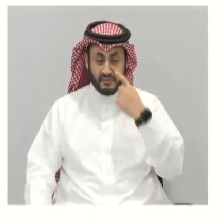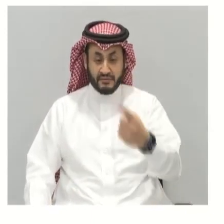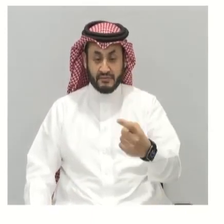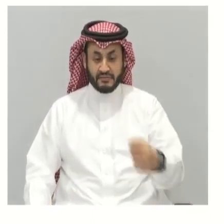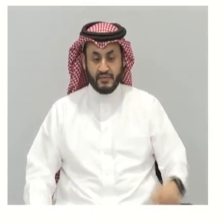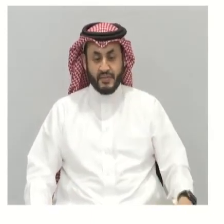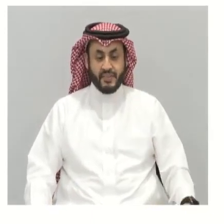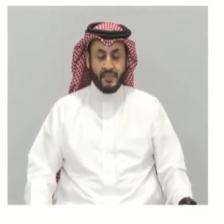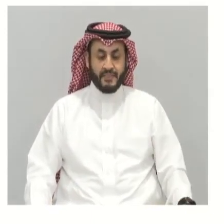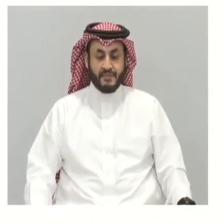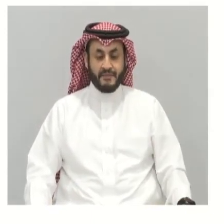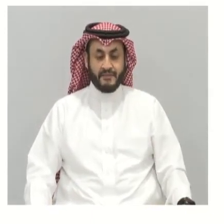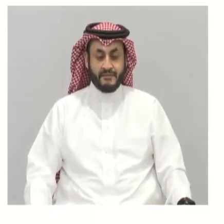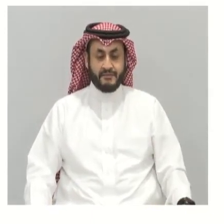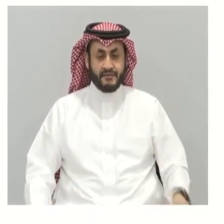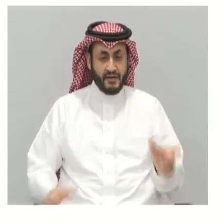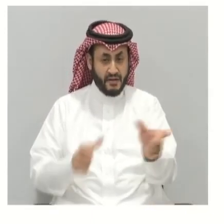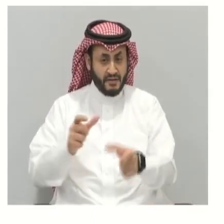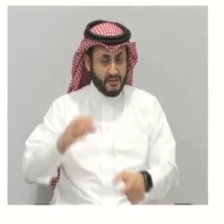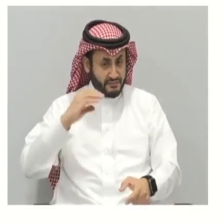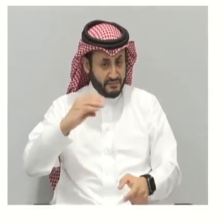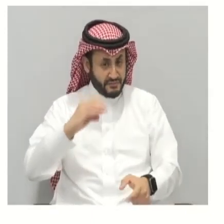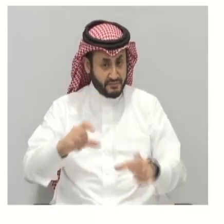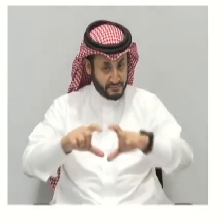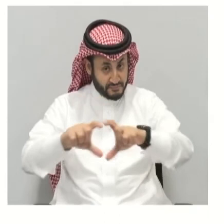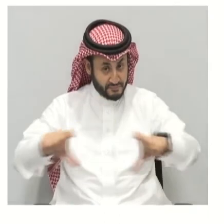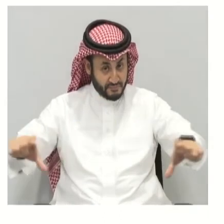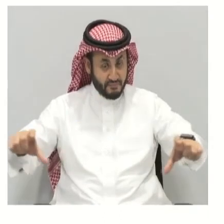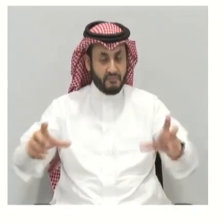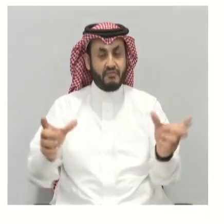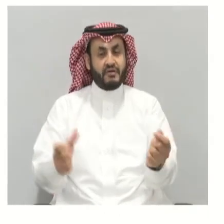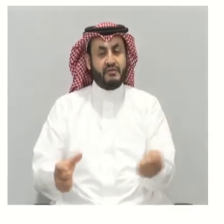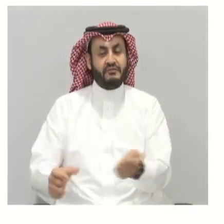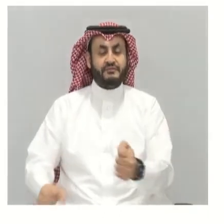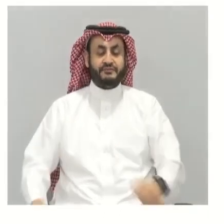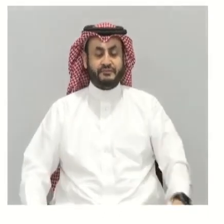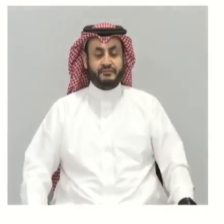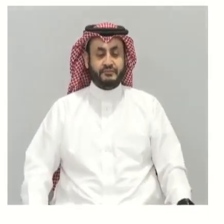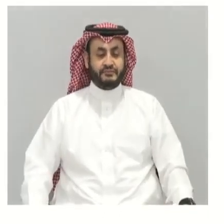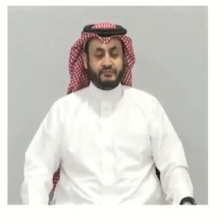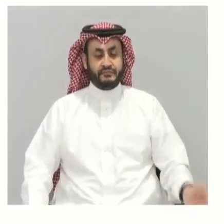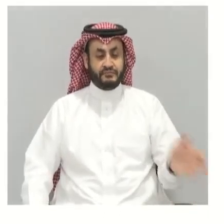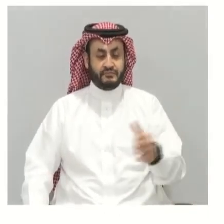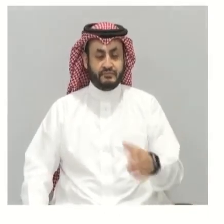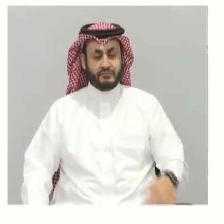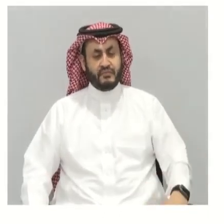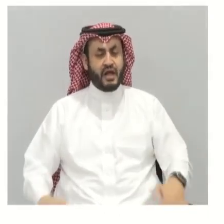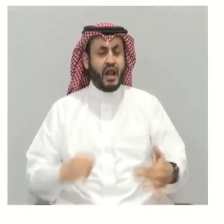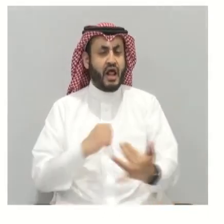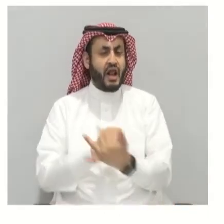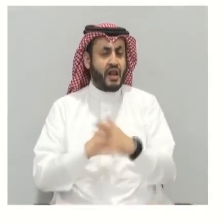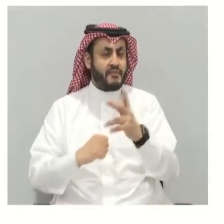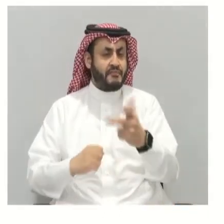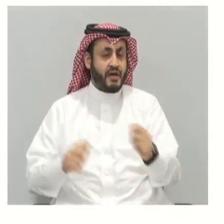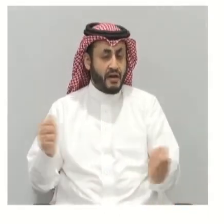we did answers together to form this paragraph. Now, let's take a look. What did we do today